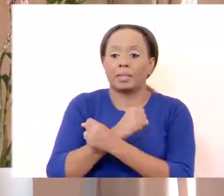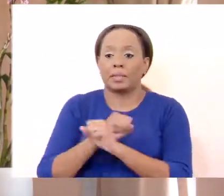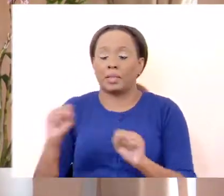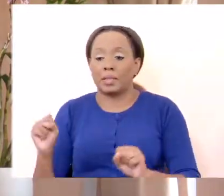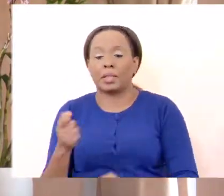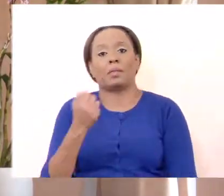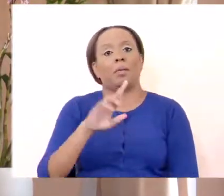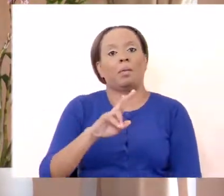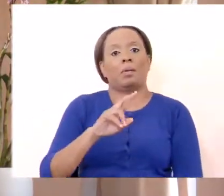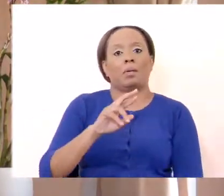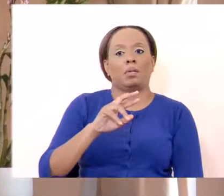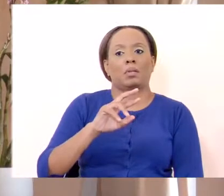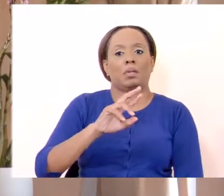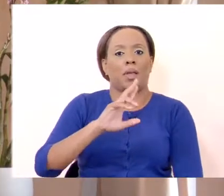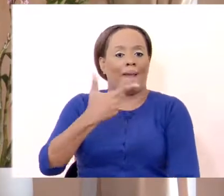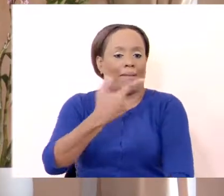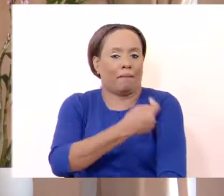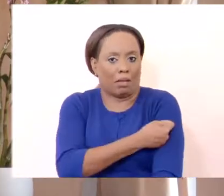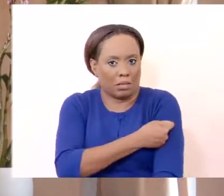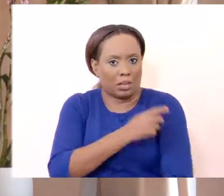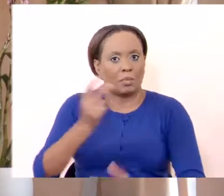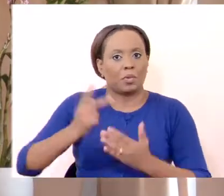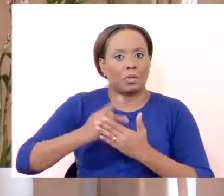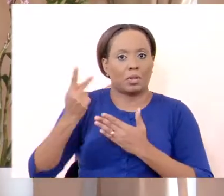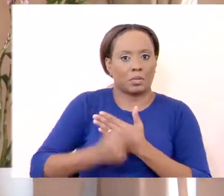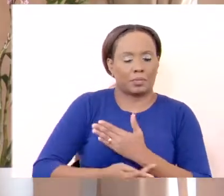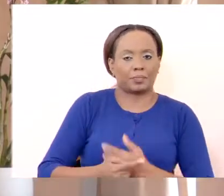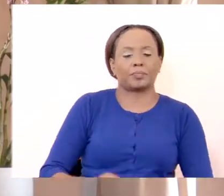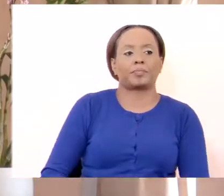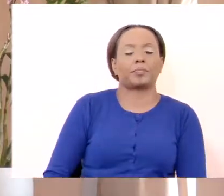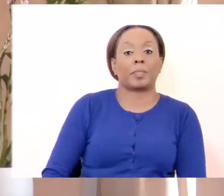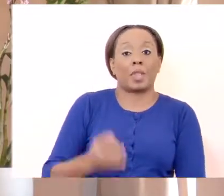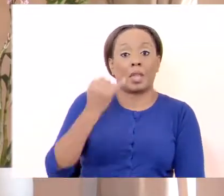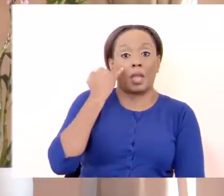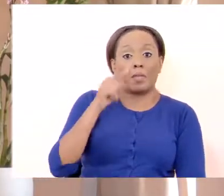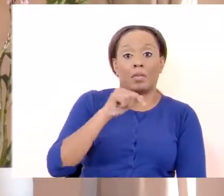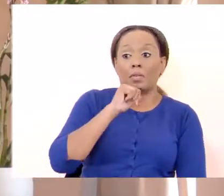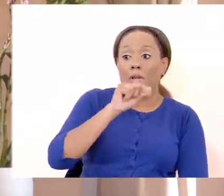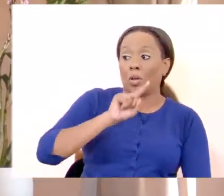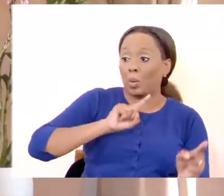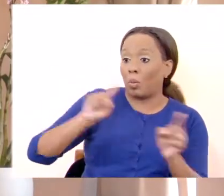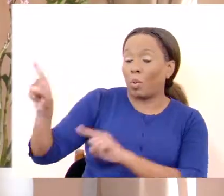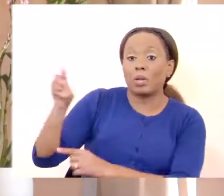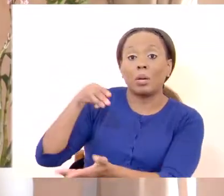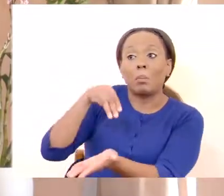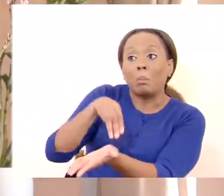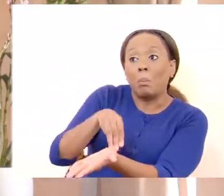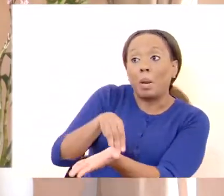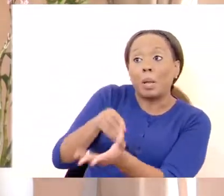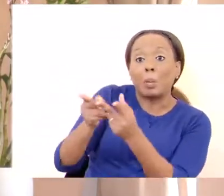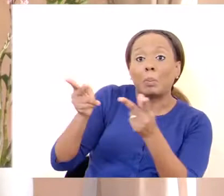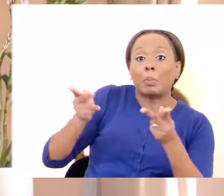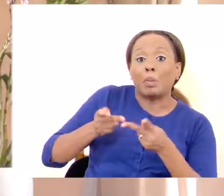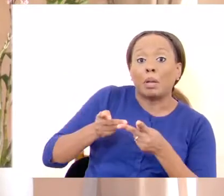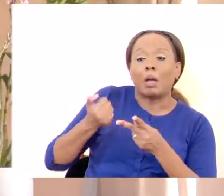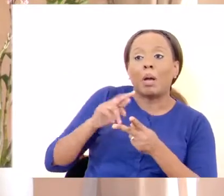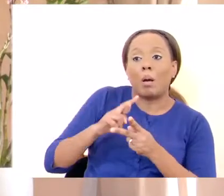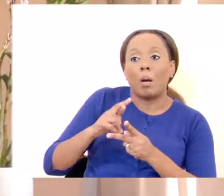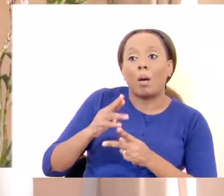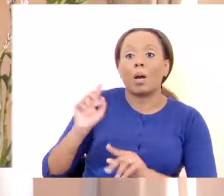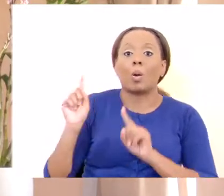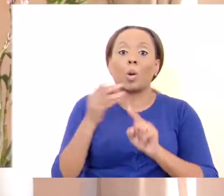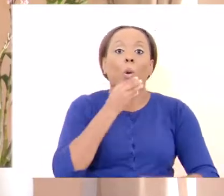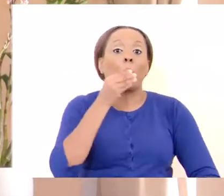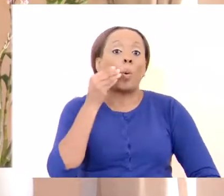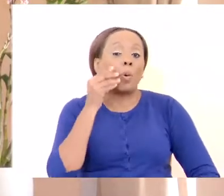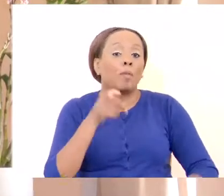vaccination exercise, and if you are not heading to or coming from a medical facility on legitimate business, then